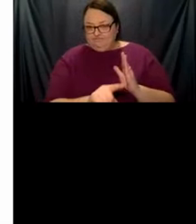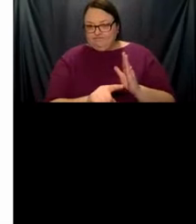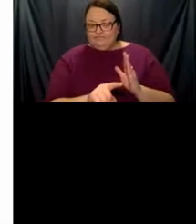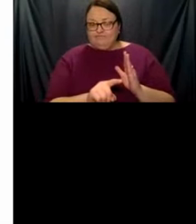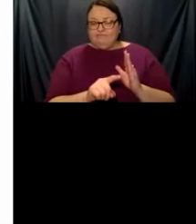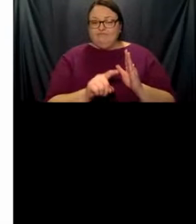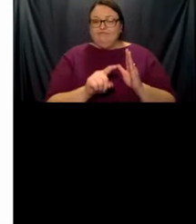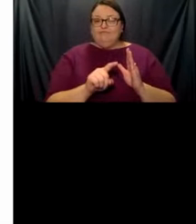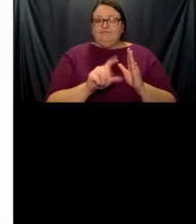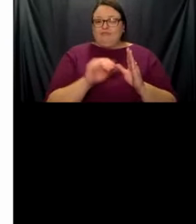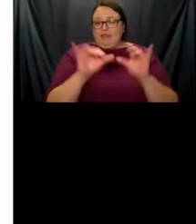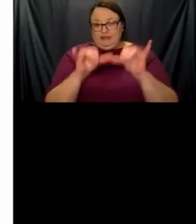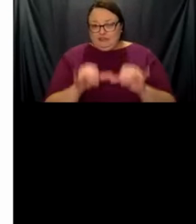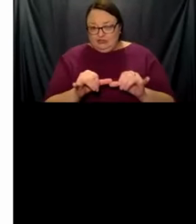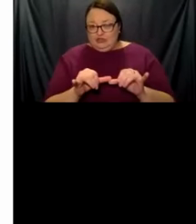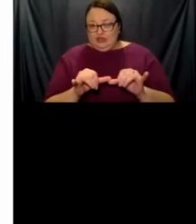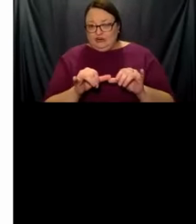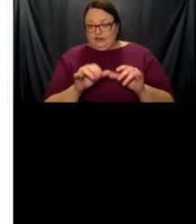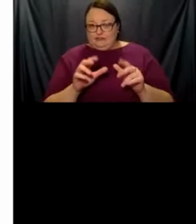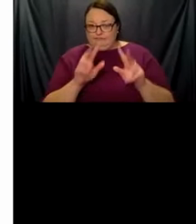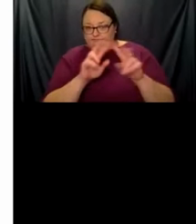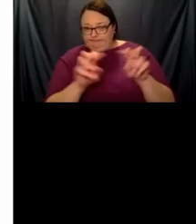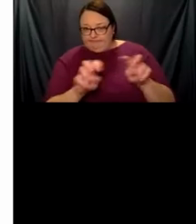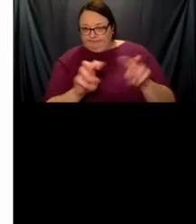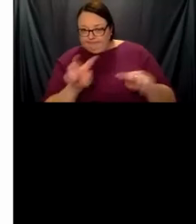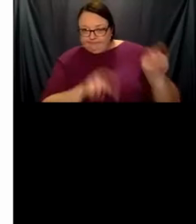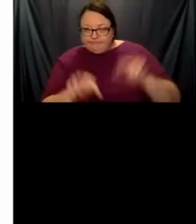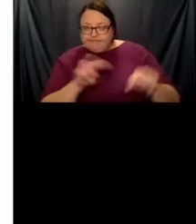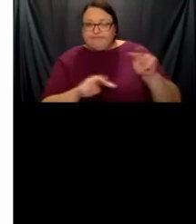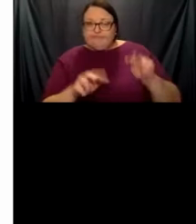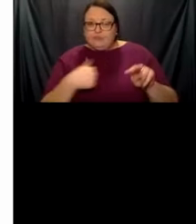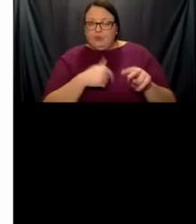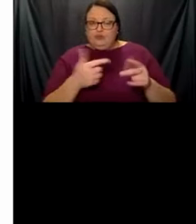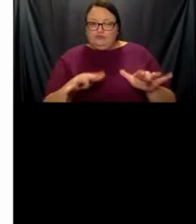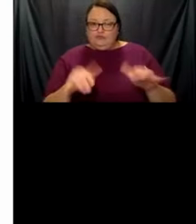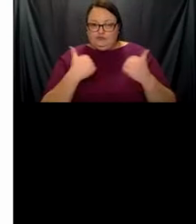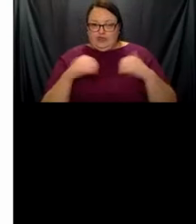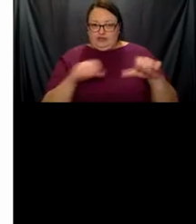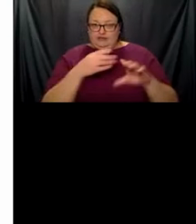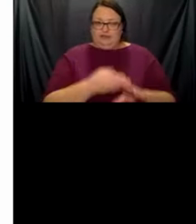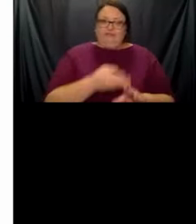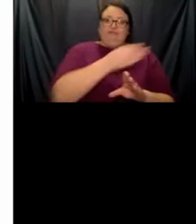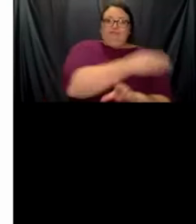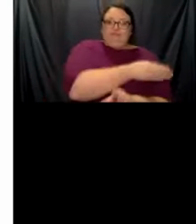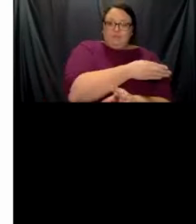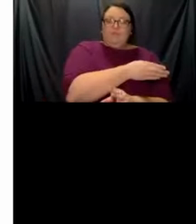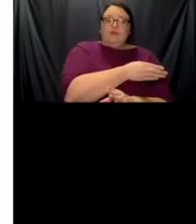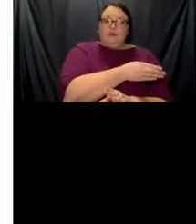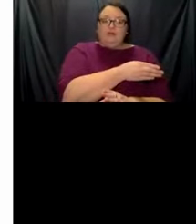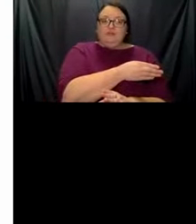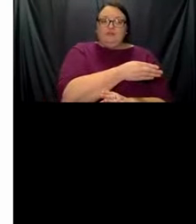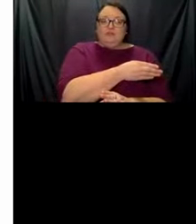or descubrimos problemas you know, work we had serios prior to the que